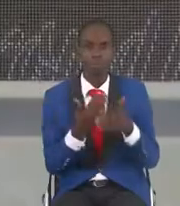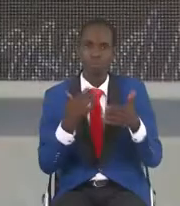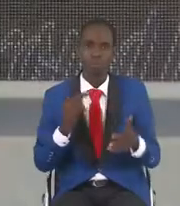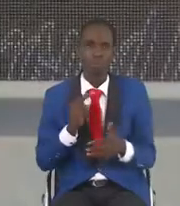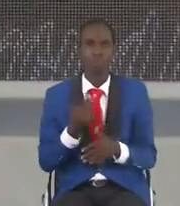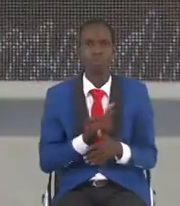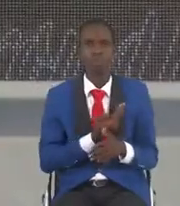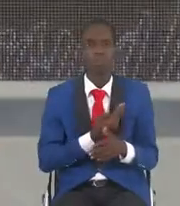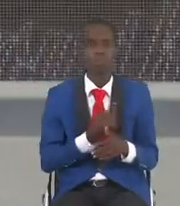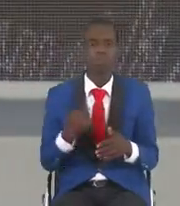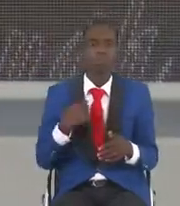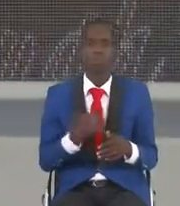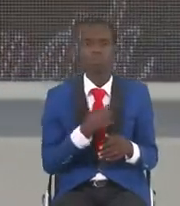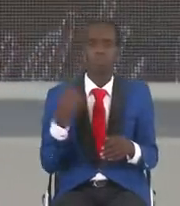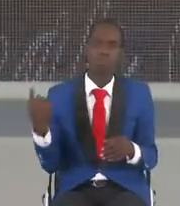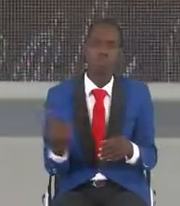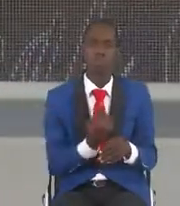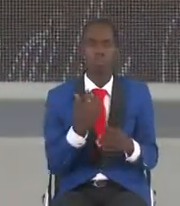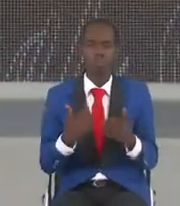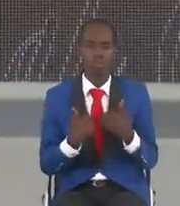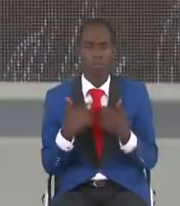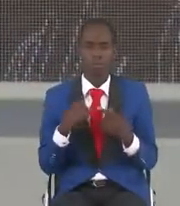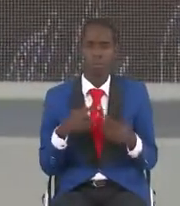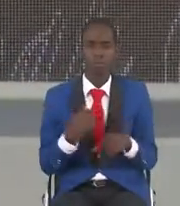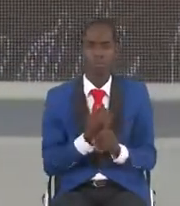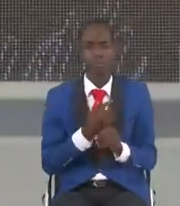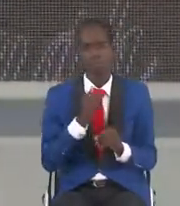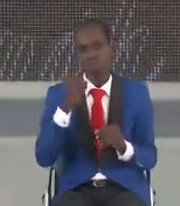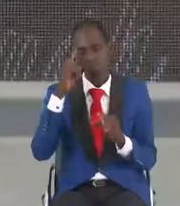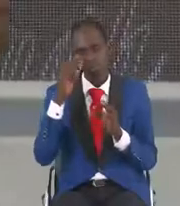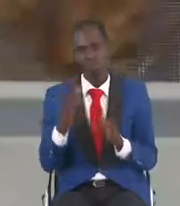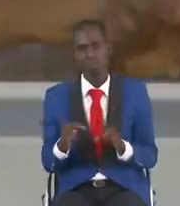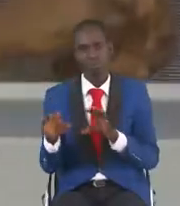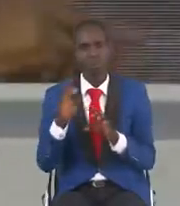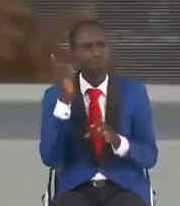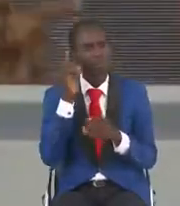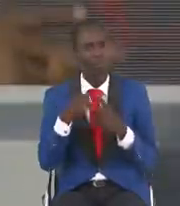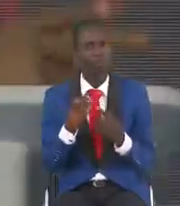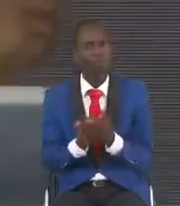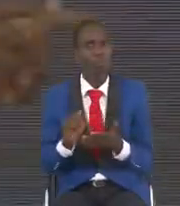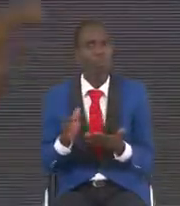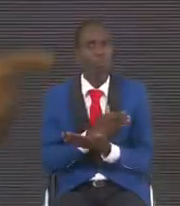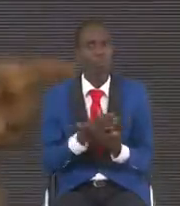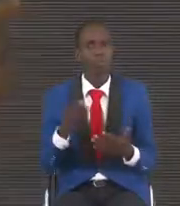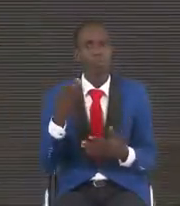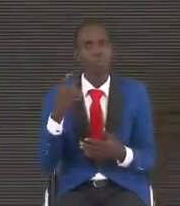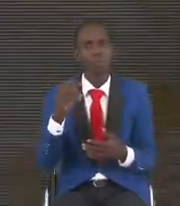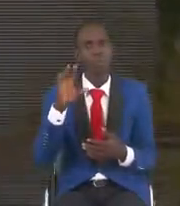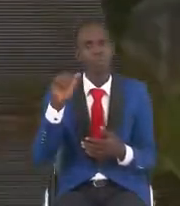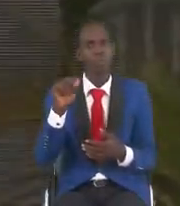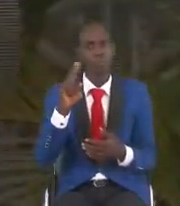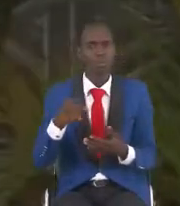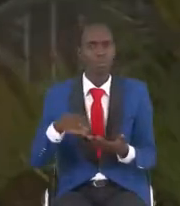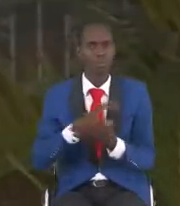we always have to make a choice. Did you listen to that song of the Khan Choir this